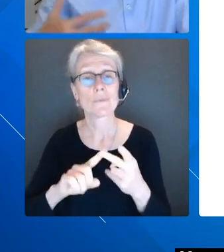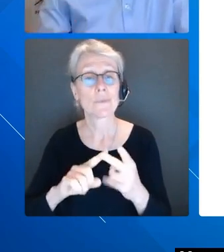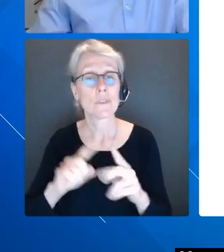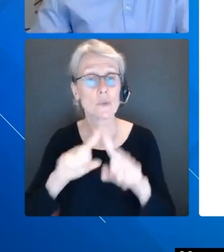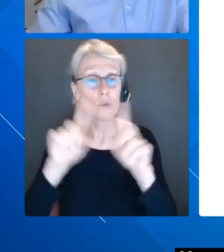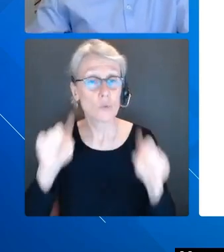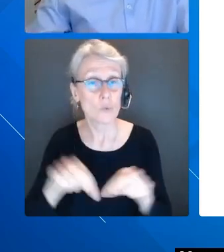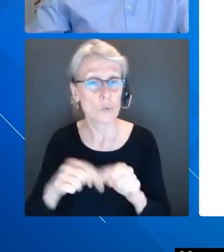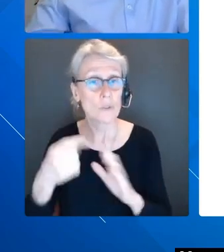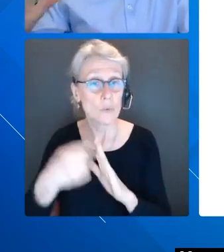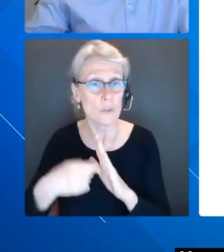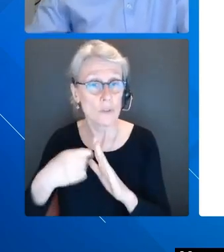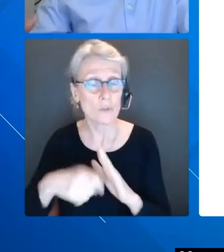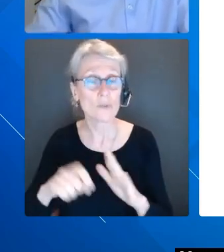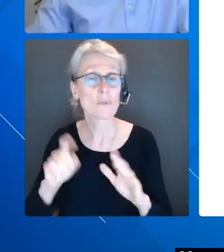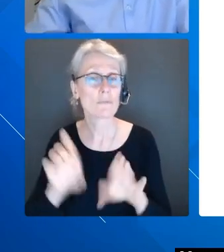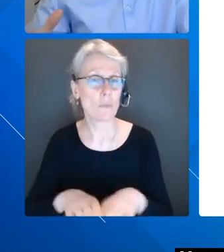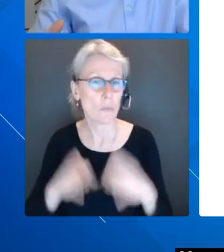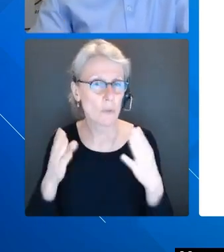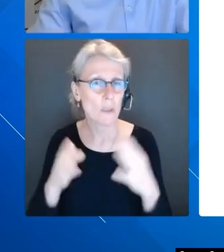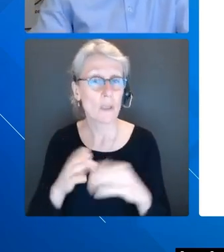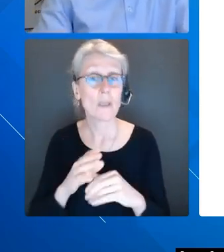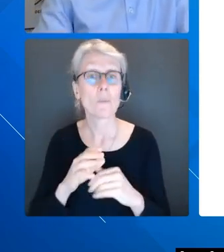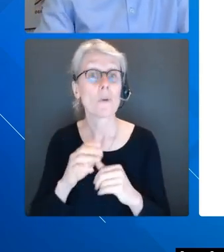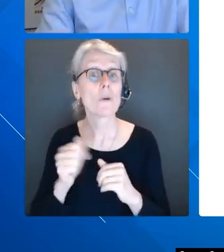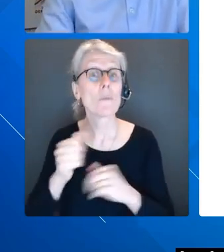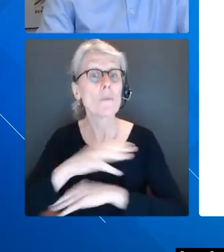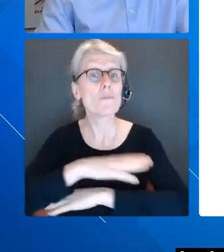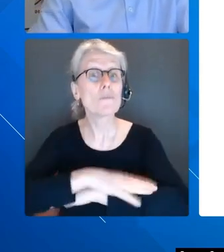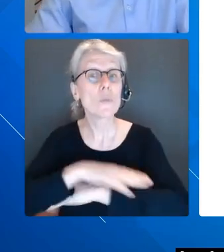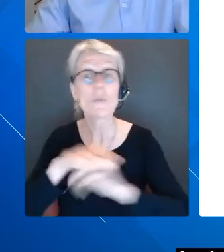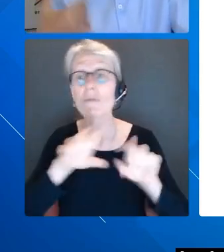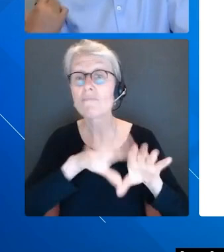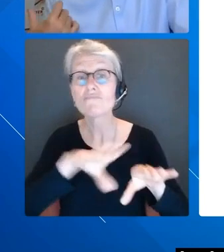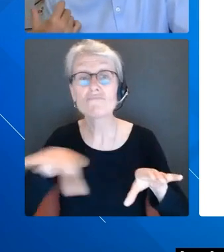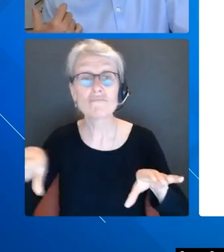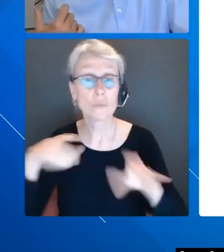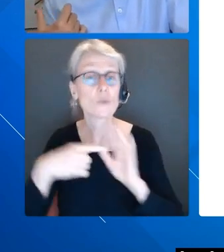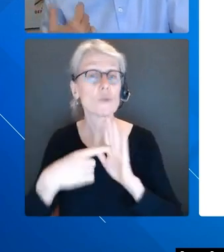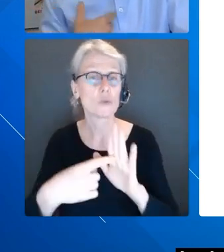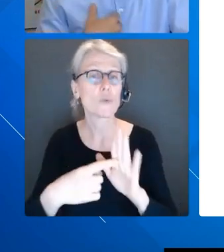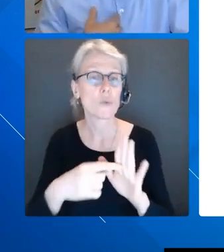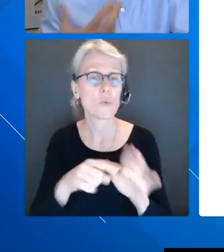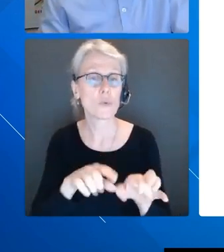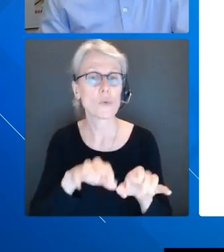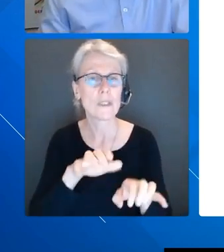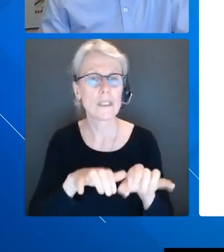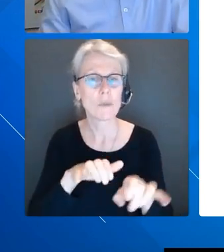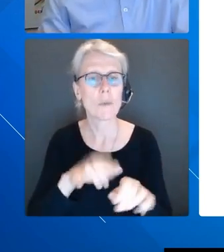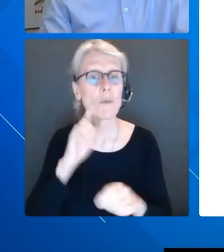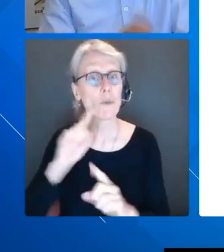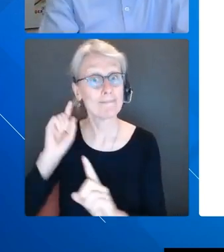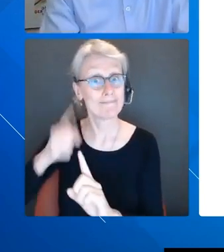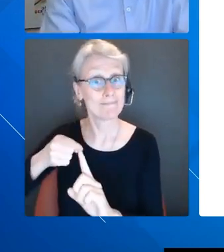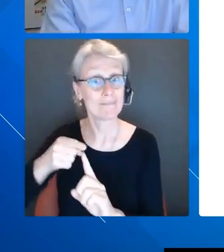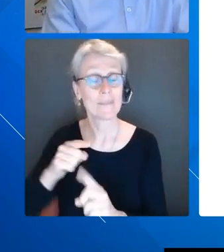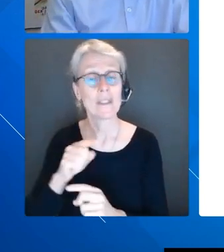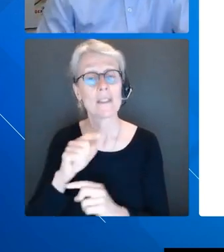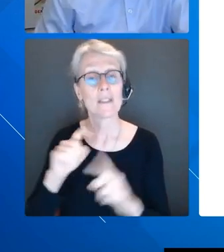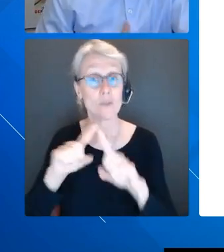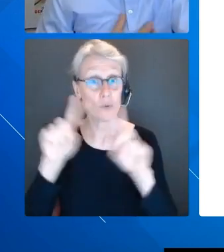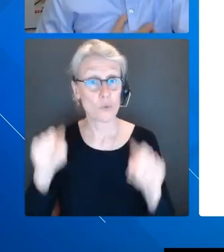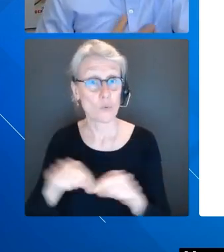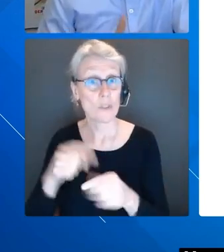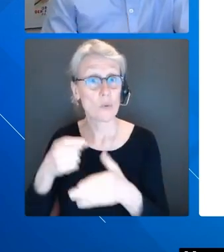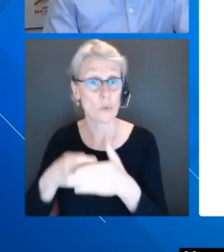Any of the booths will happily show you things like keyboard, but for the screen reader ones, come see me at the accessibility booth, and I'll actually turn